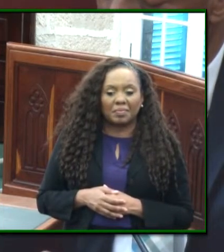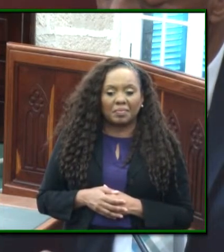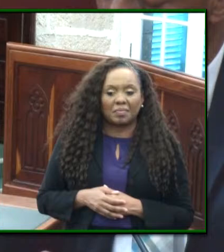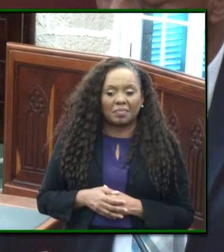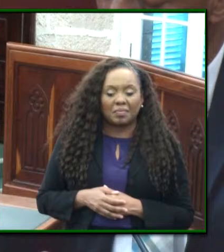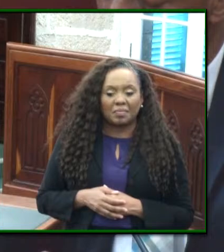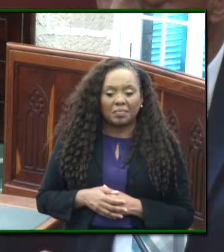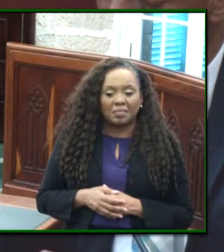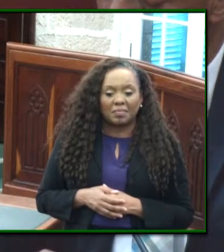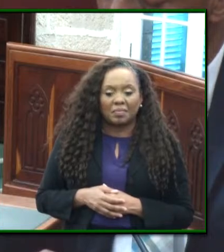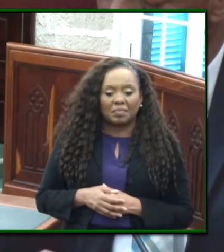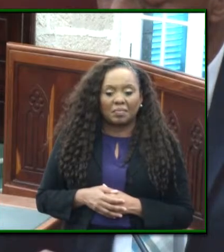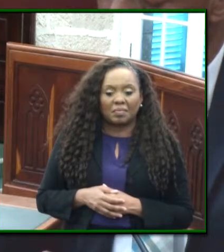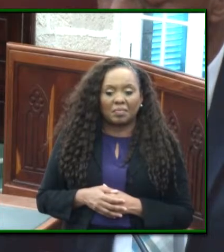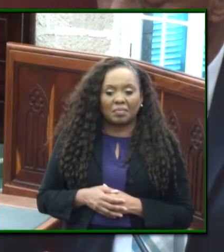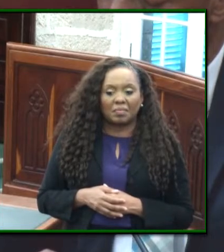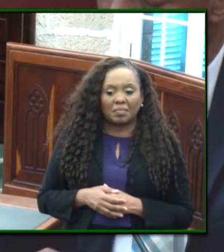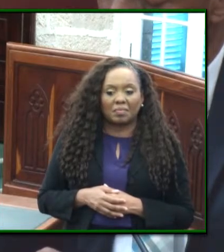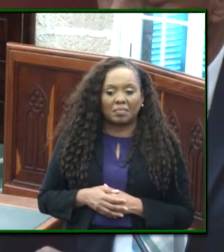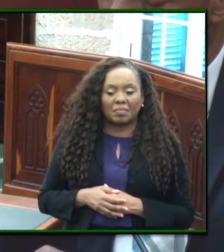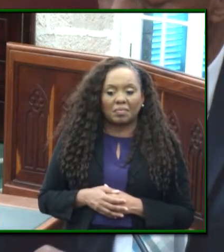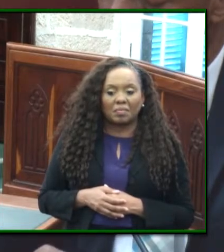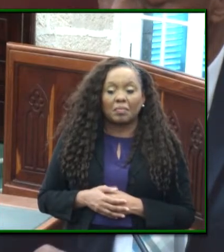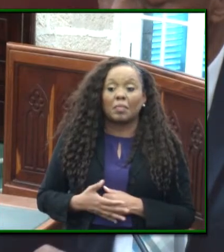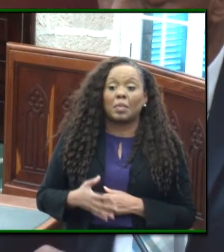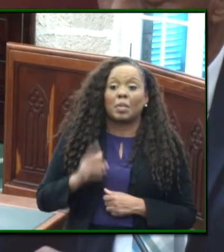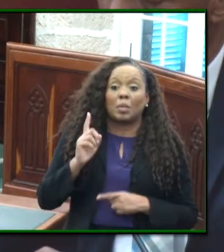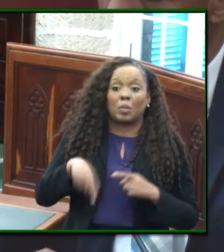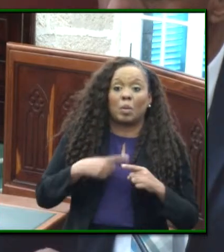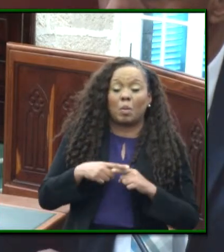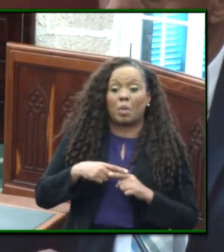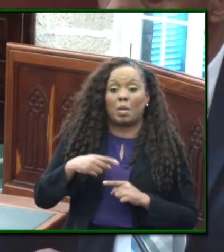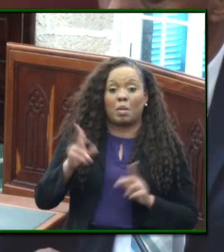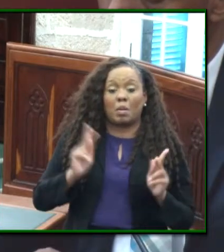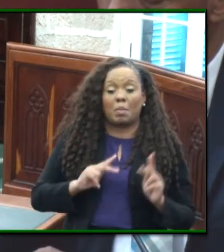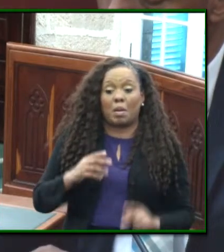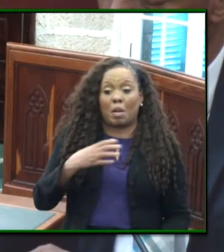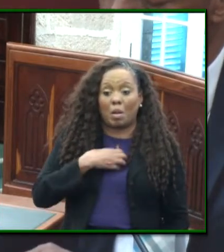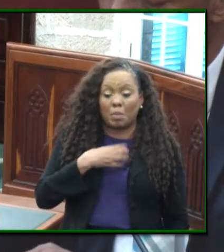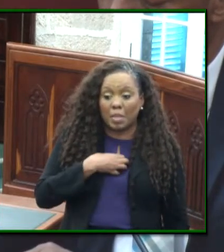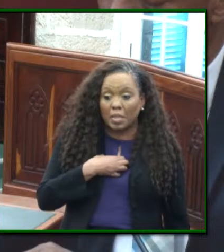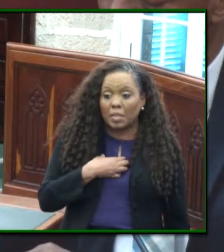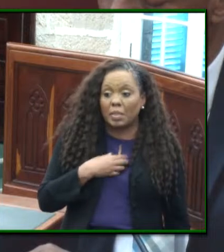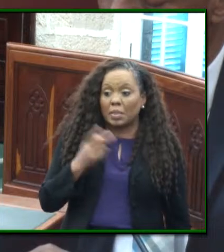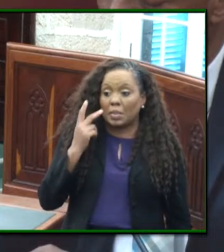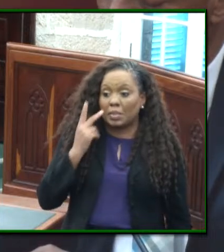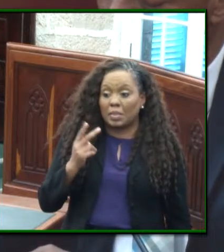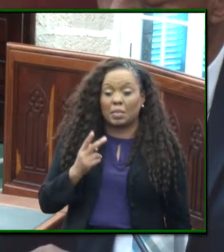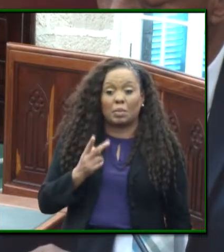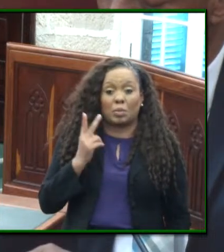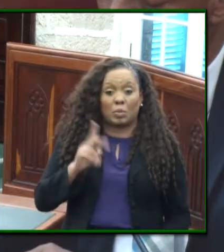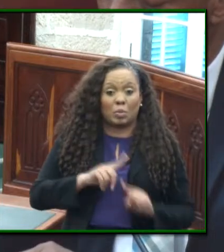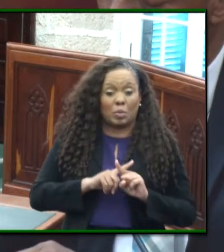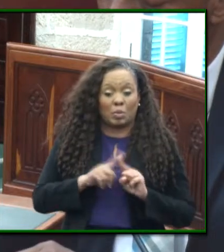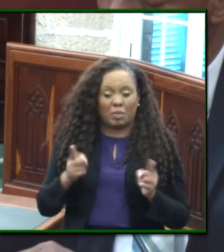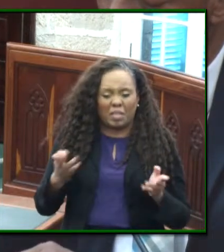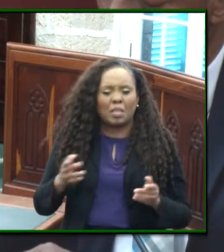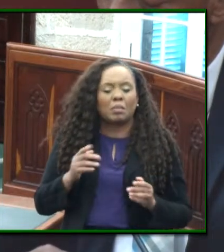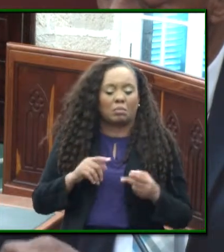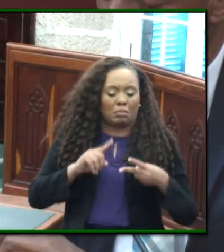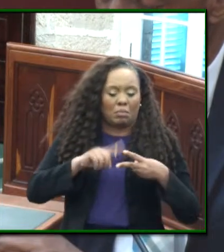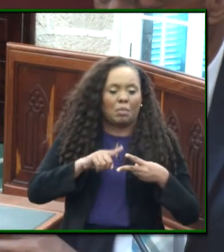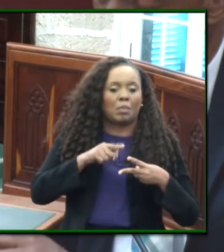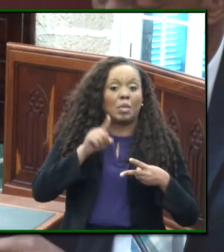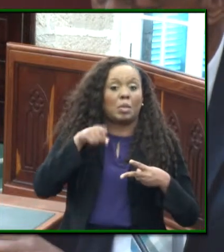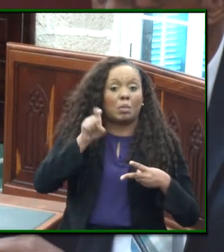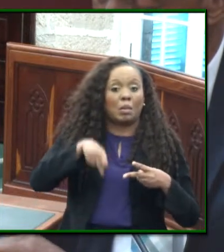are found in two streams. In one instance, you can apply to the Police Complaints Authority